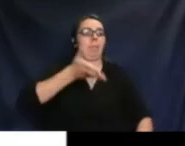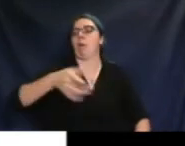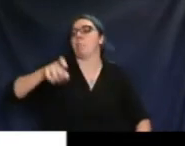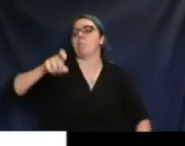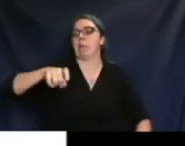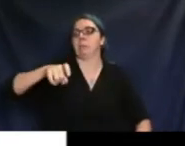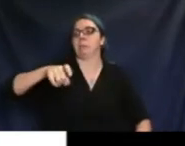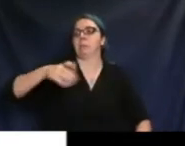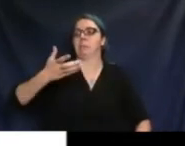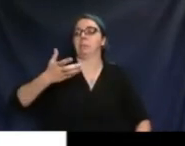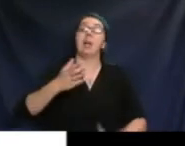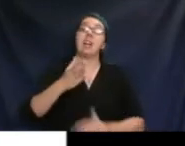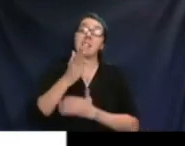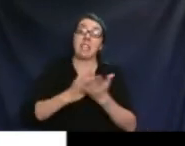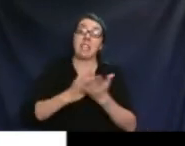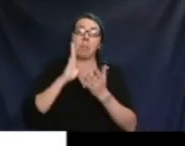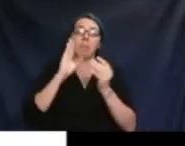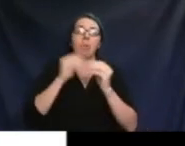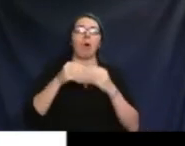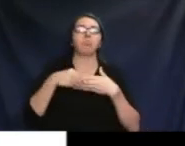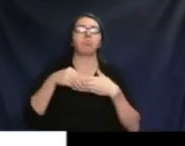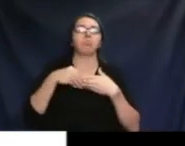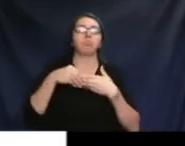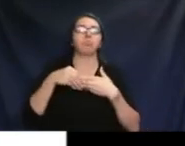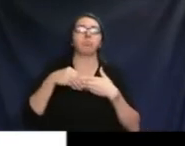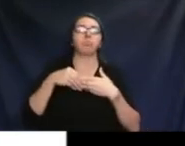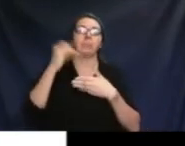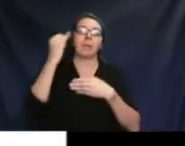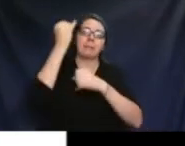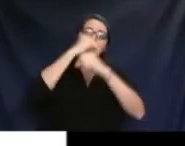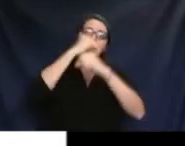general. It is definitely about